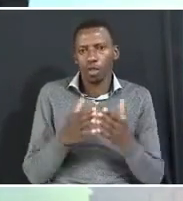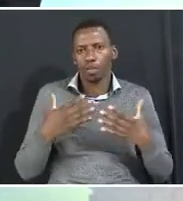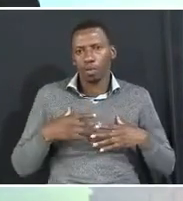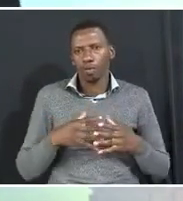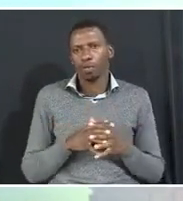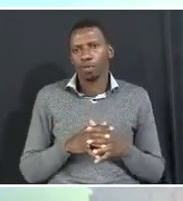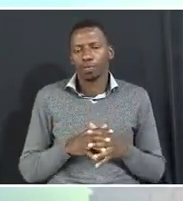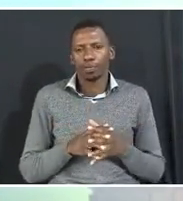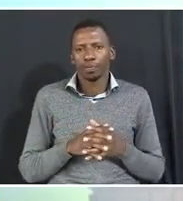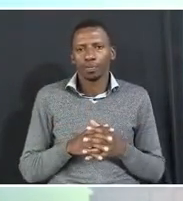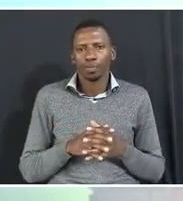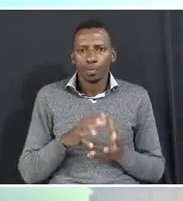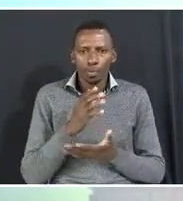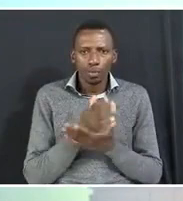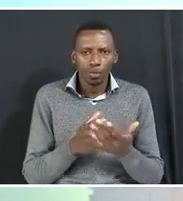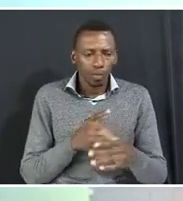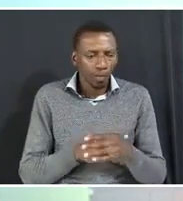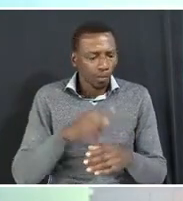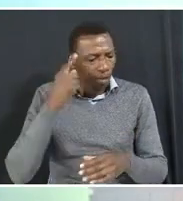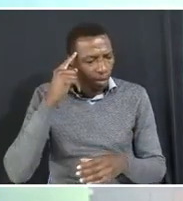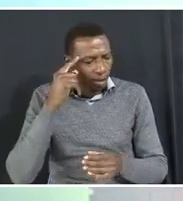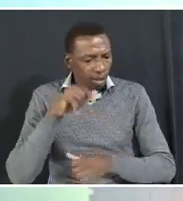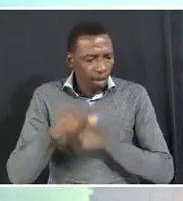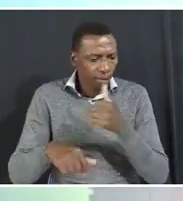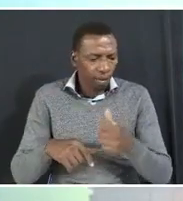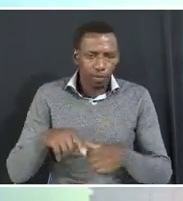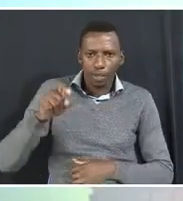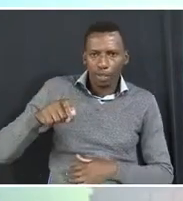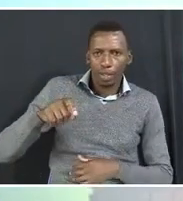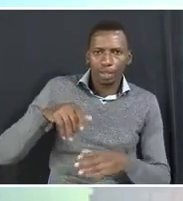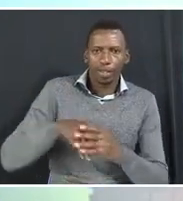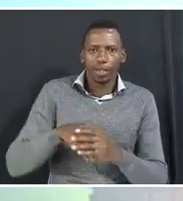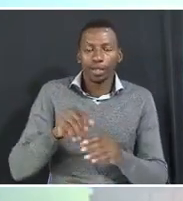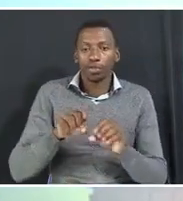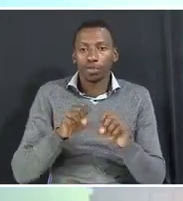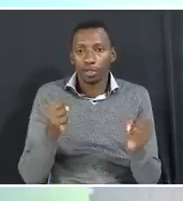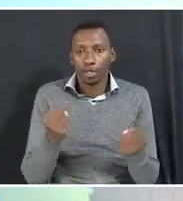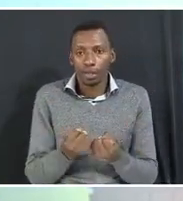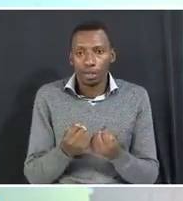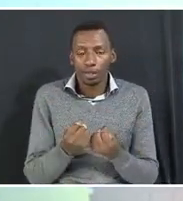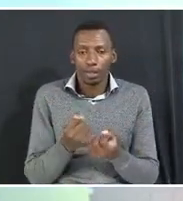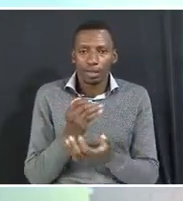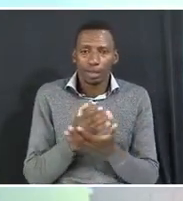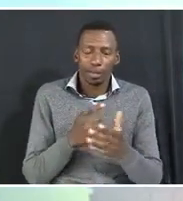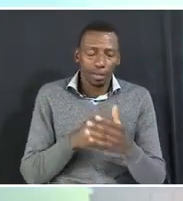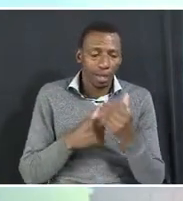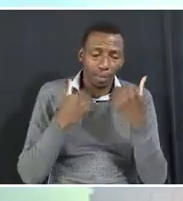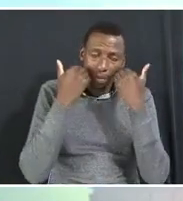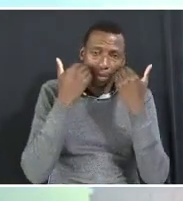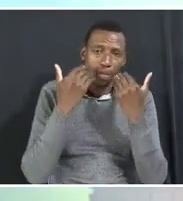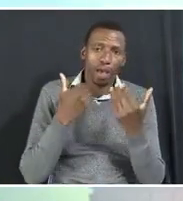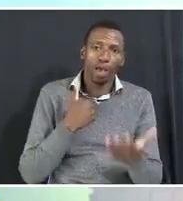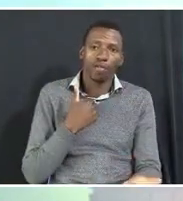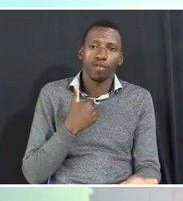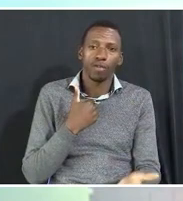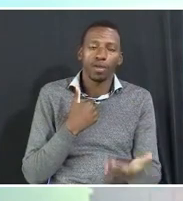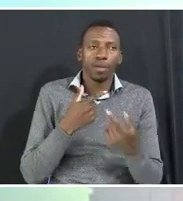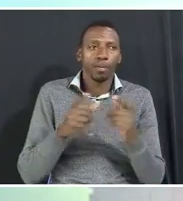know, sometimes thinking about the needs in the society can be very frustrating. But